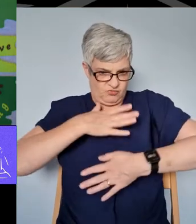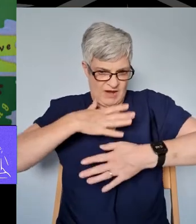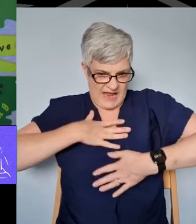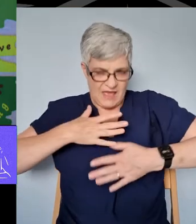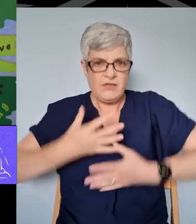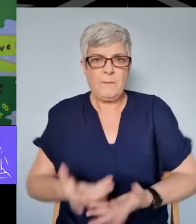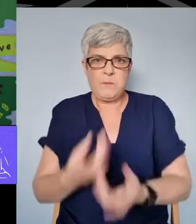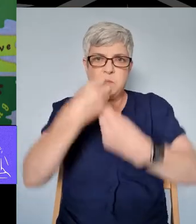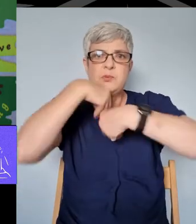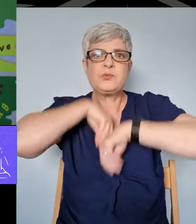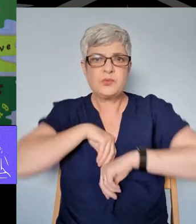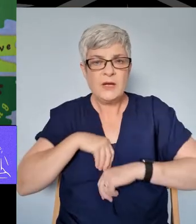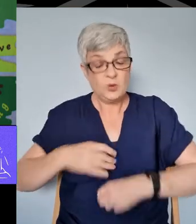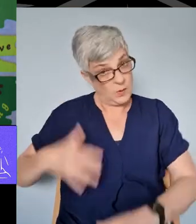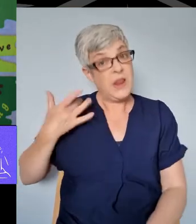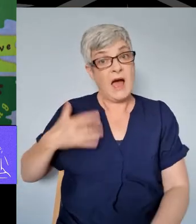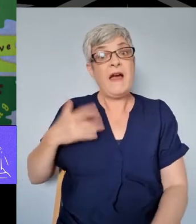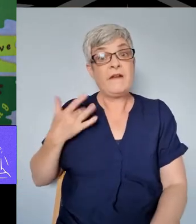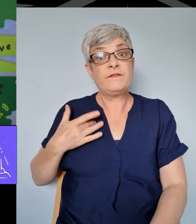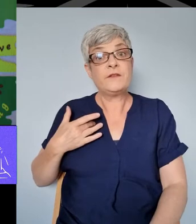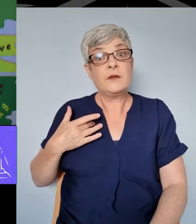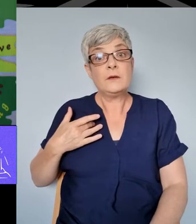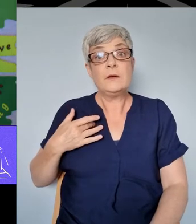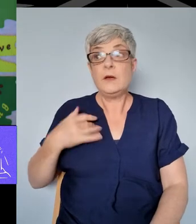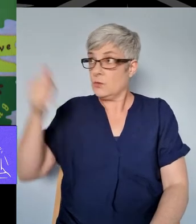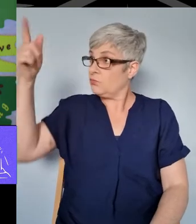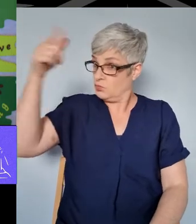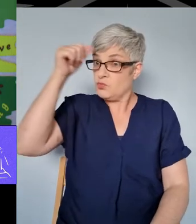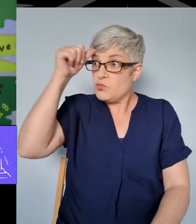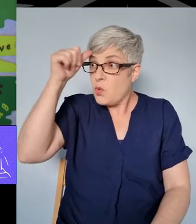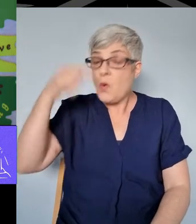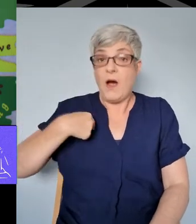you will come to life. Then you will know that I am the Lord."